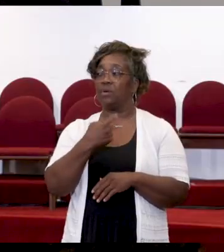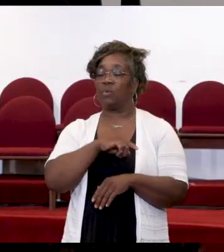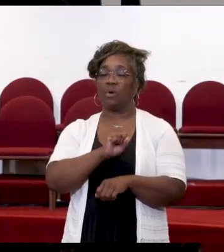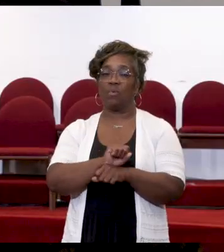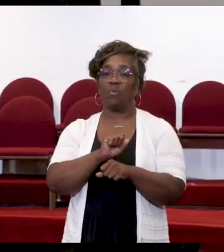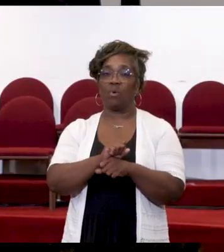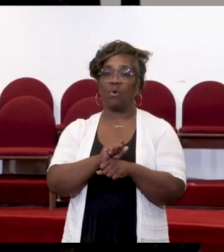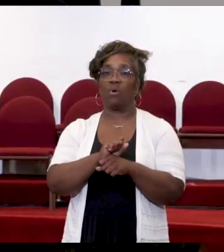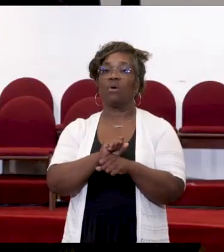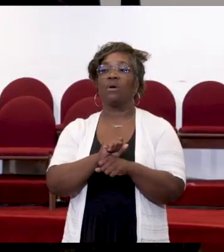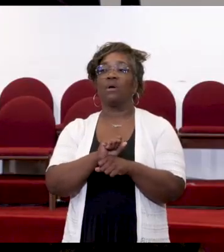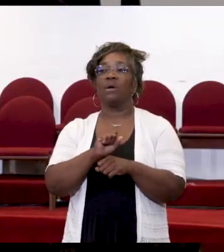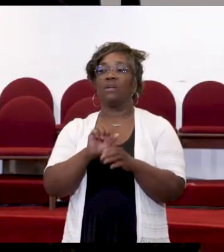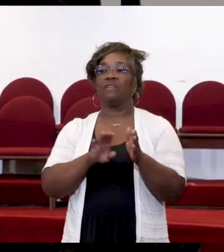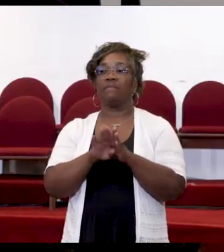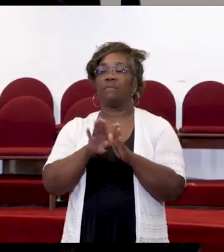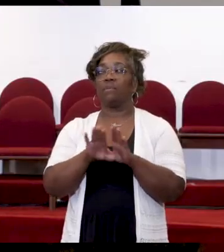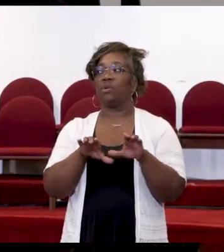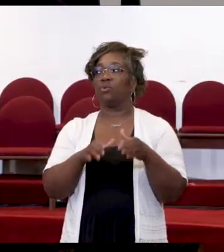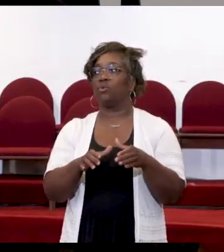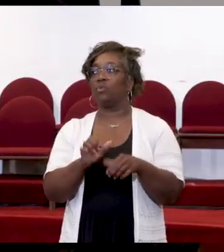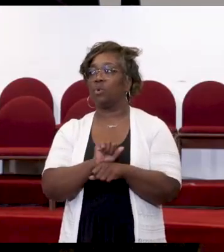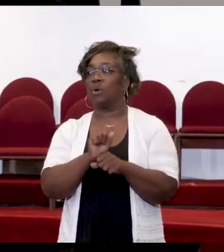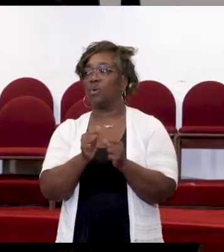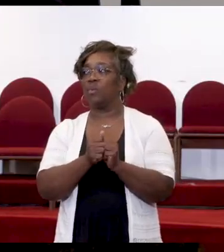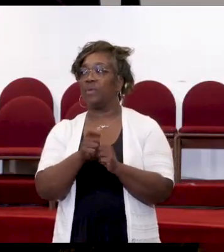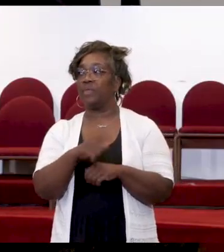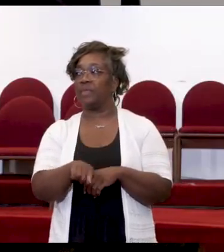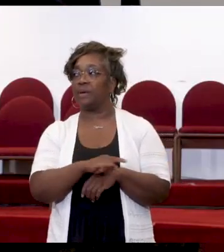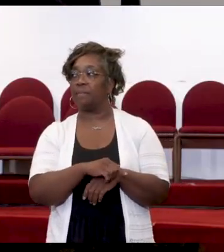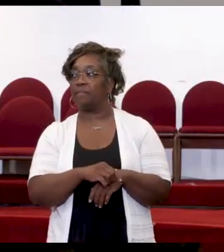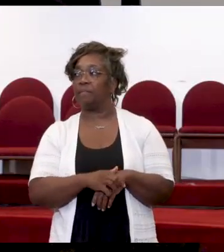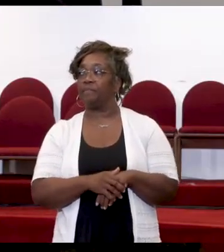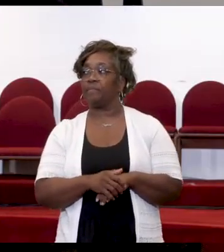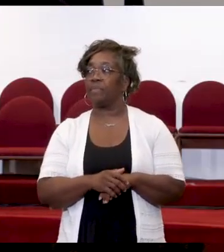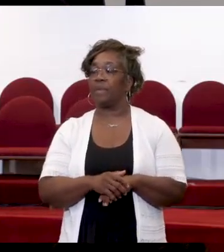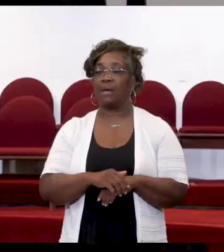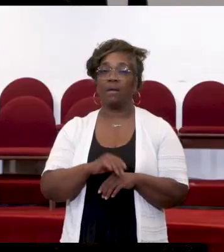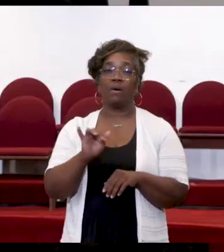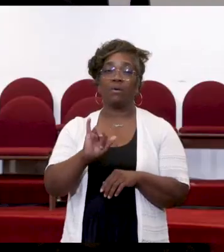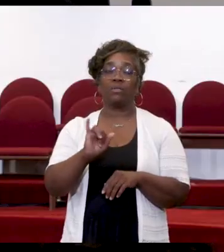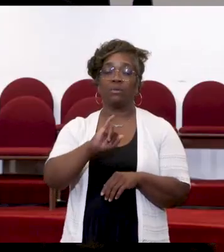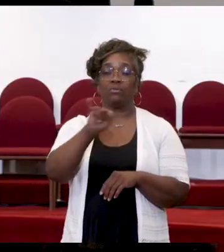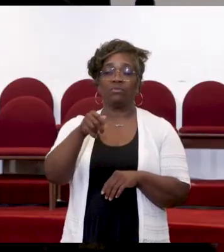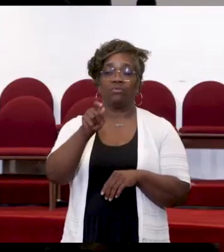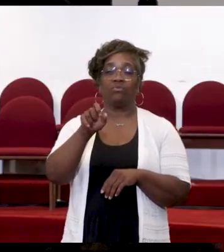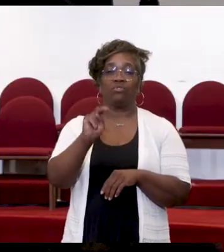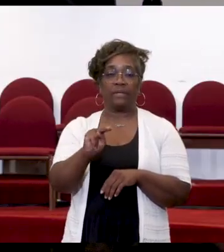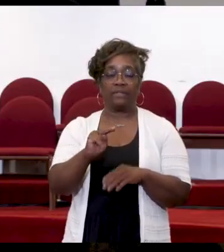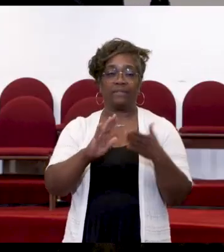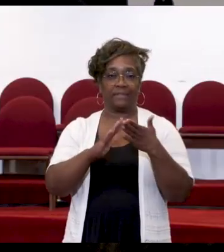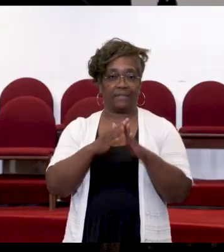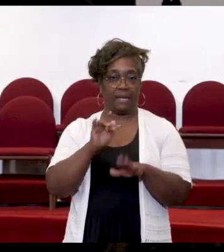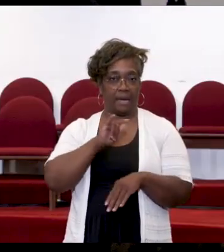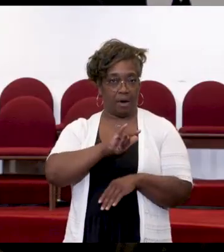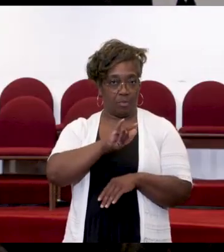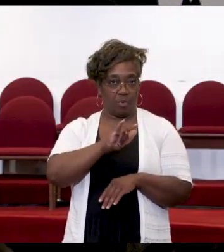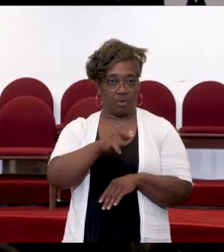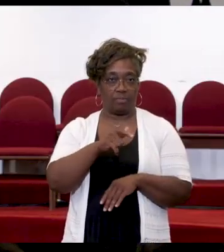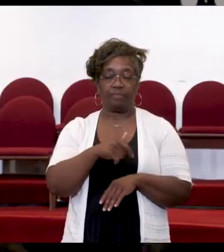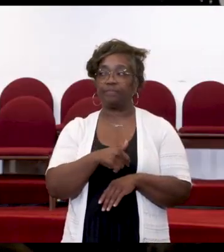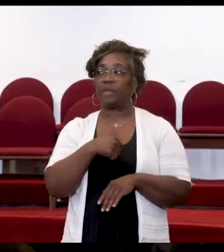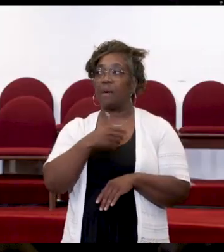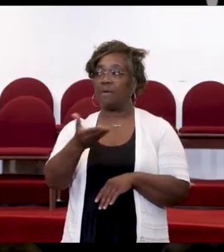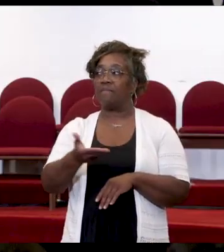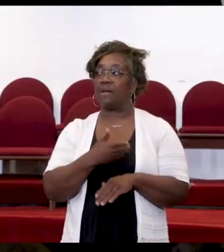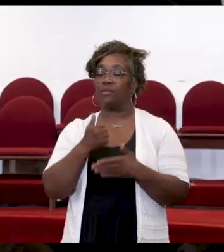development group, and we're working with Bev and with Jason out at City Airport. So I've been invited to